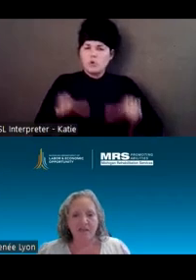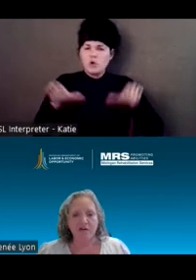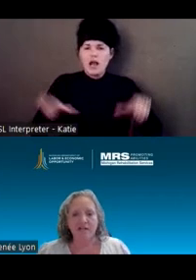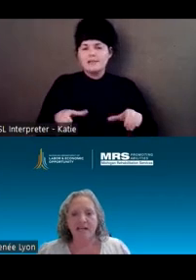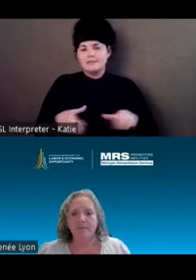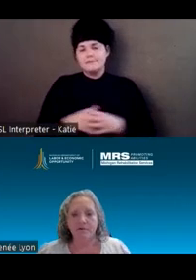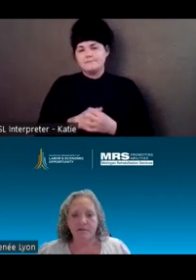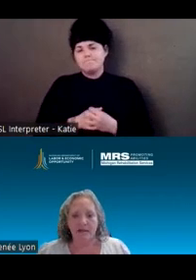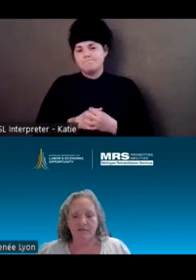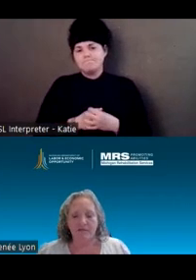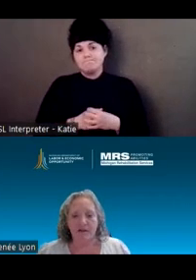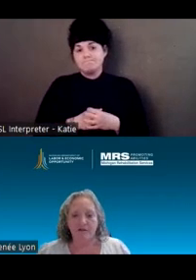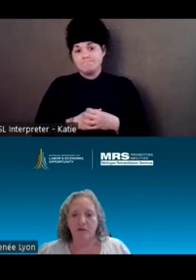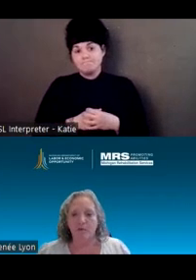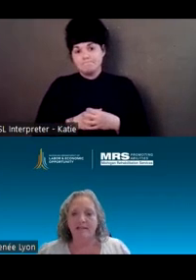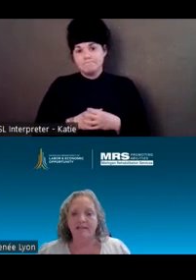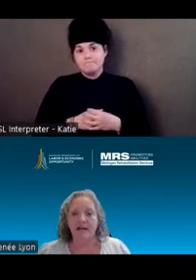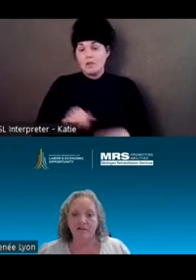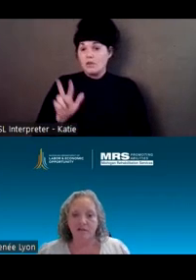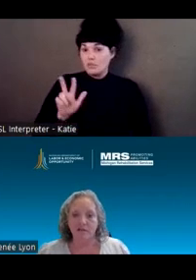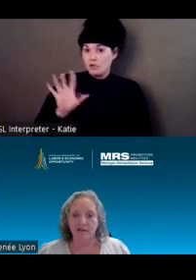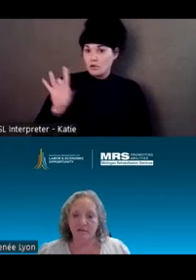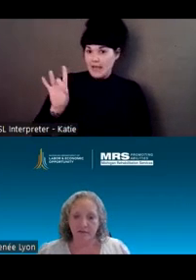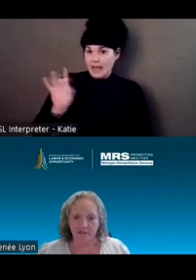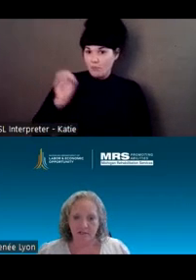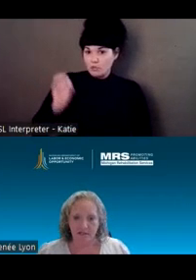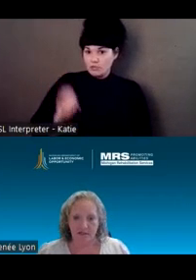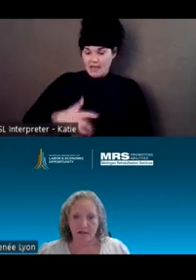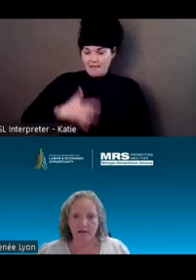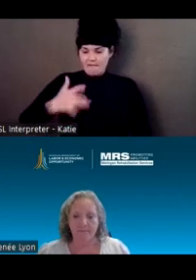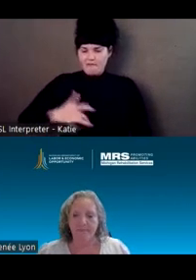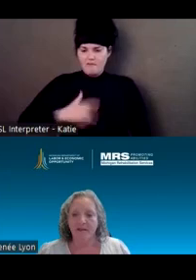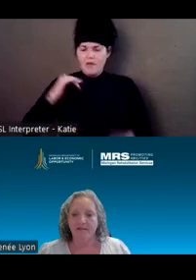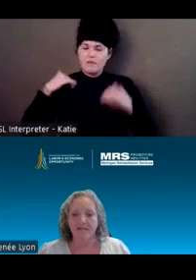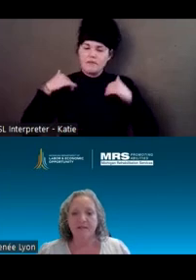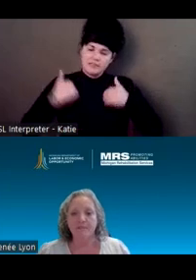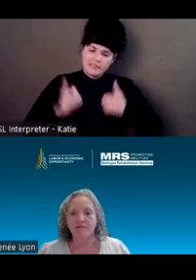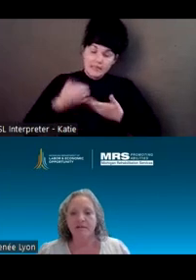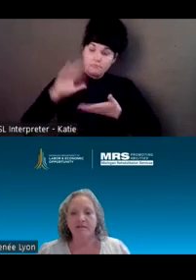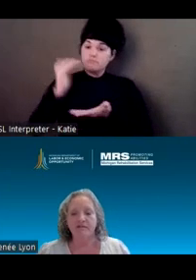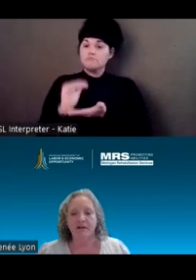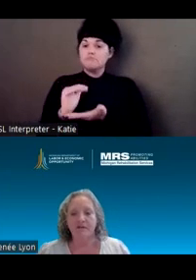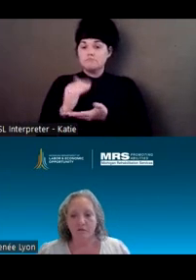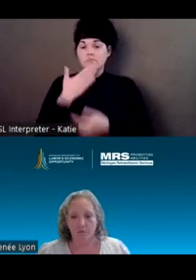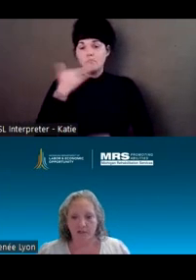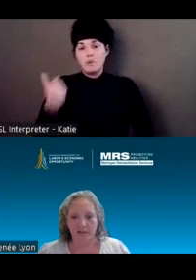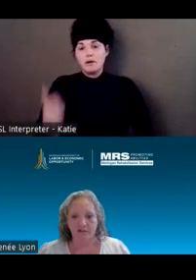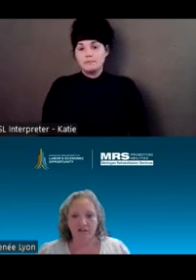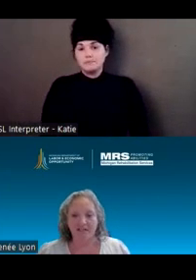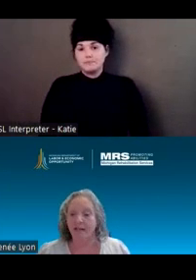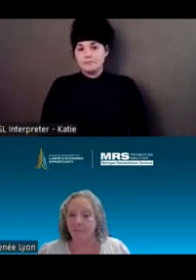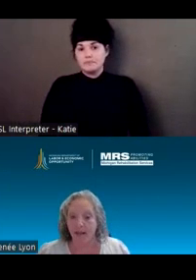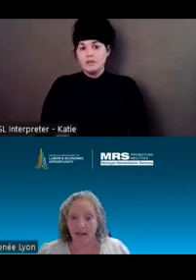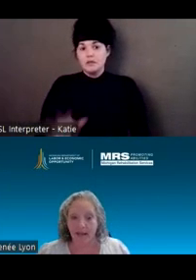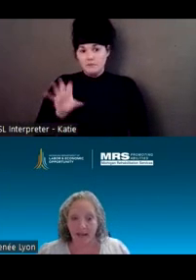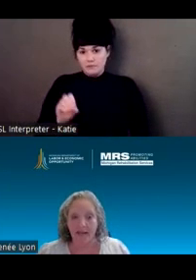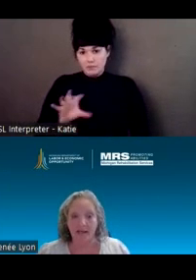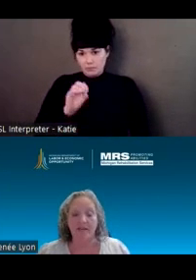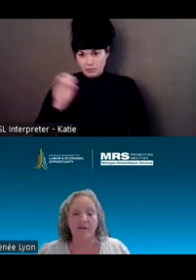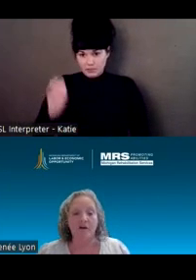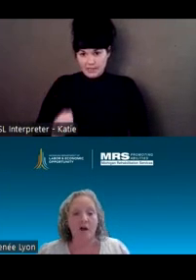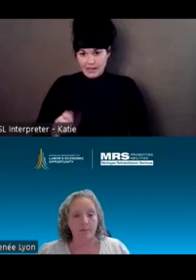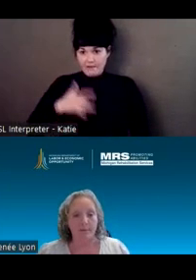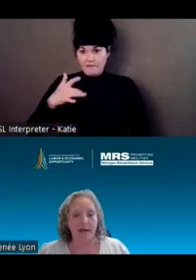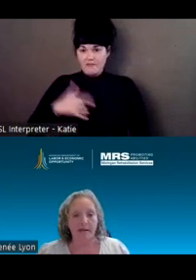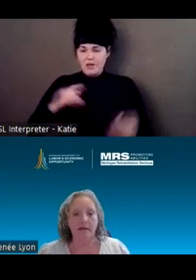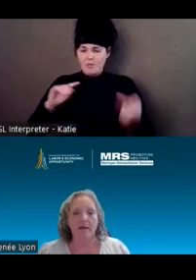that, 38% felt a reduction in fatigue, 50% felt reduction in pain